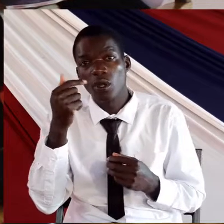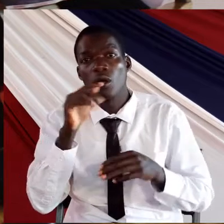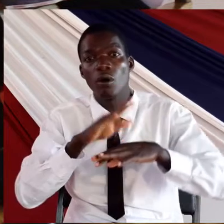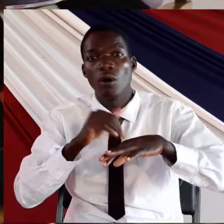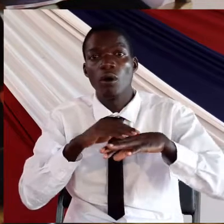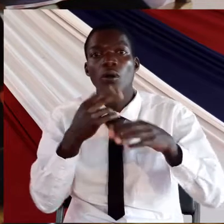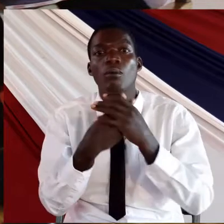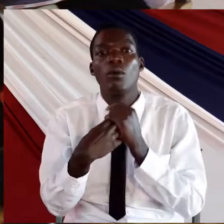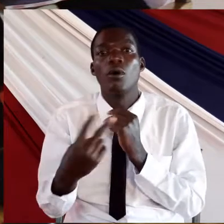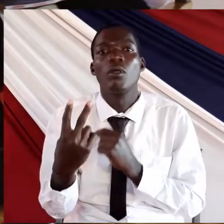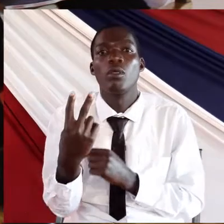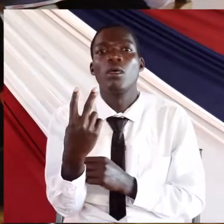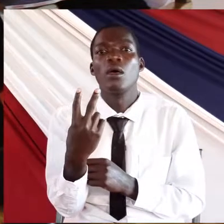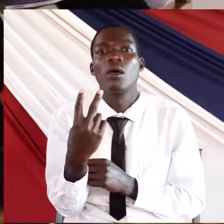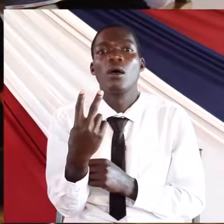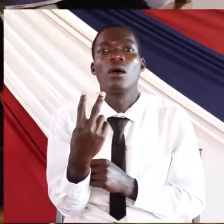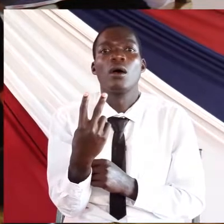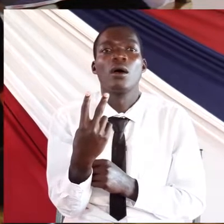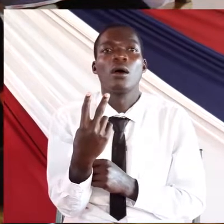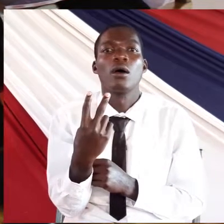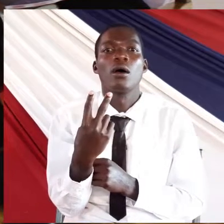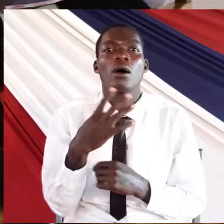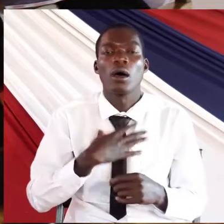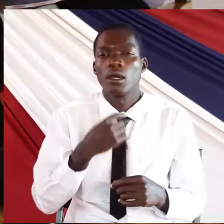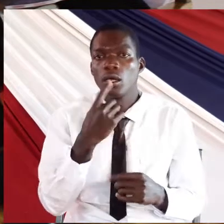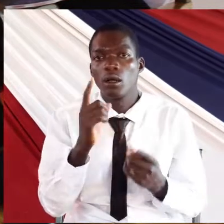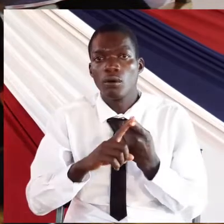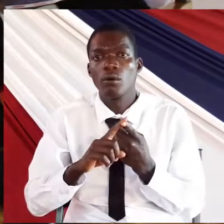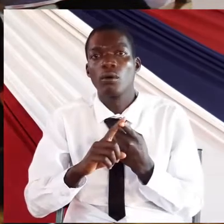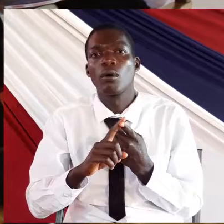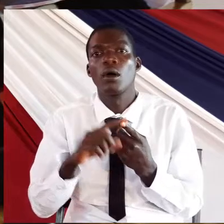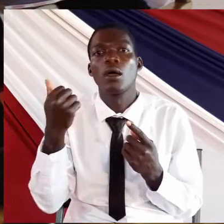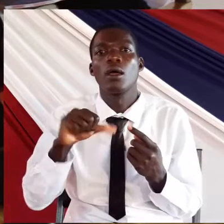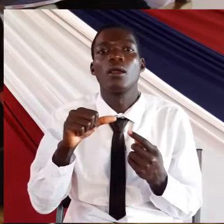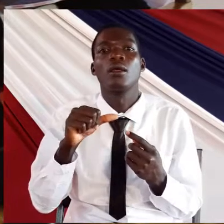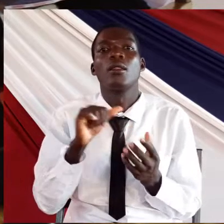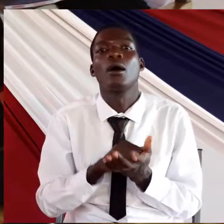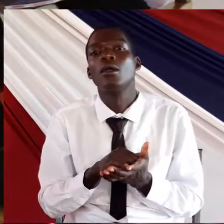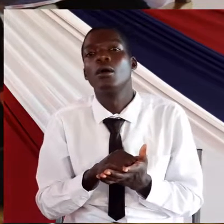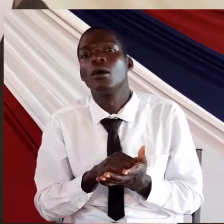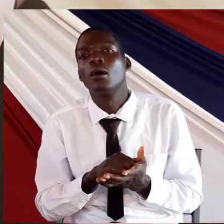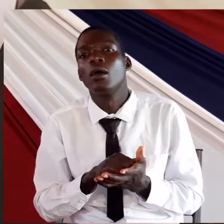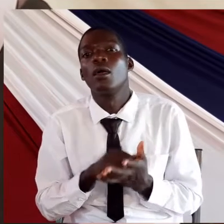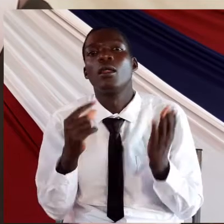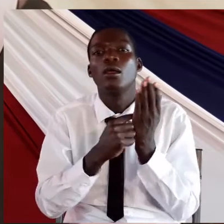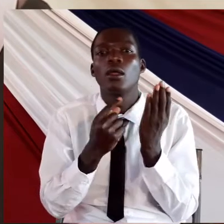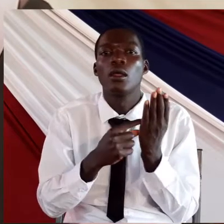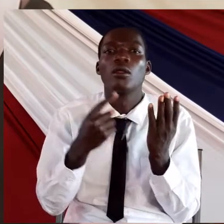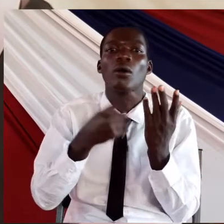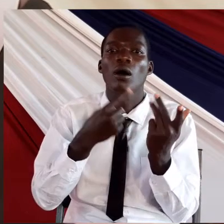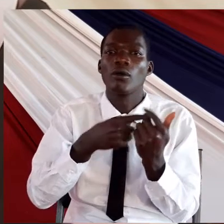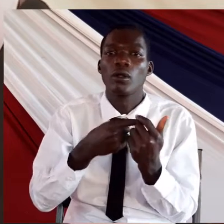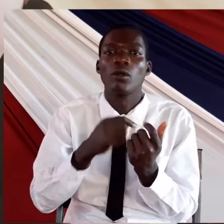the Genesis account, and they tend to argue that the Genesis account does not